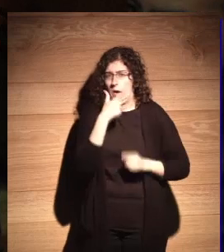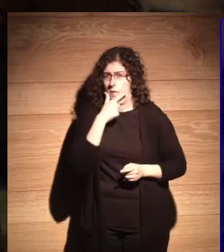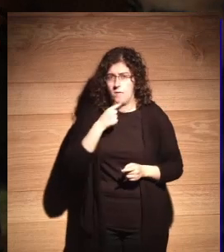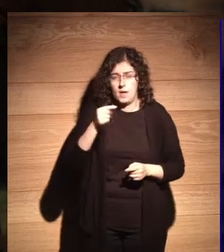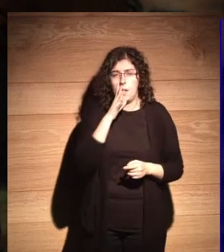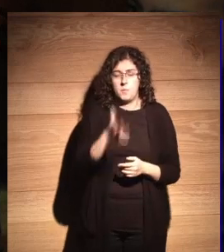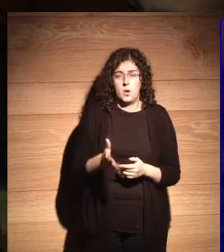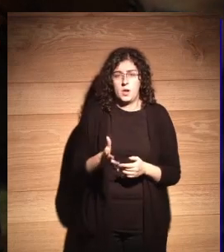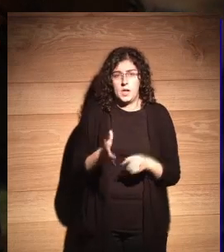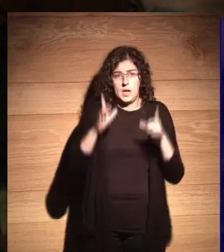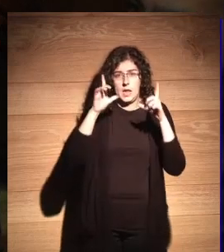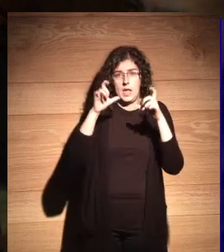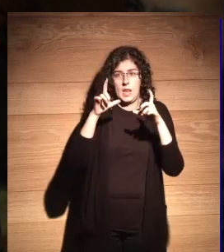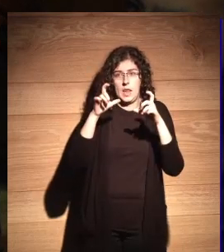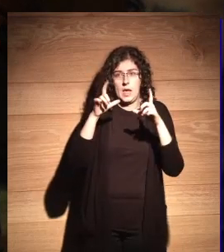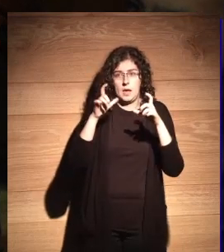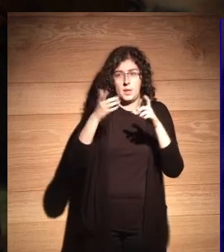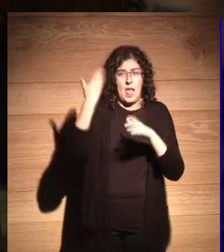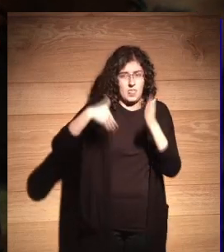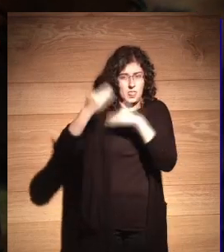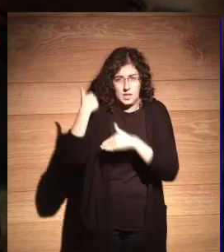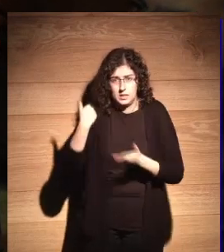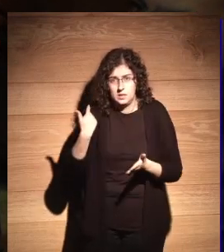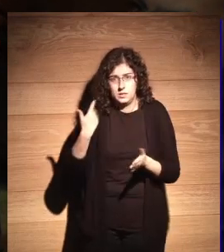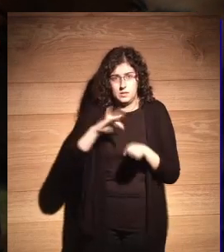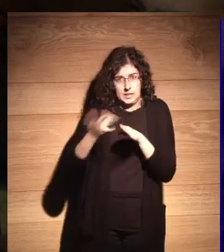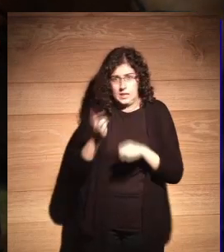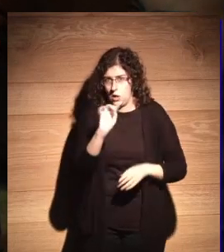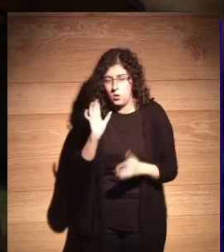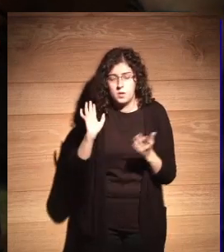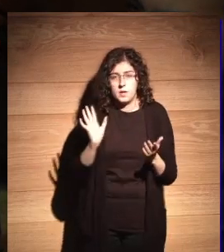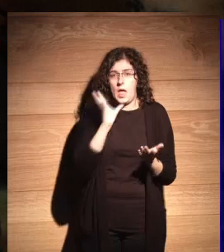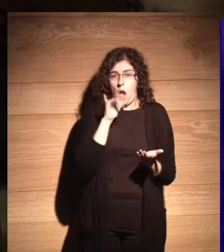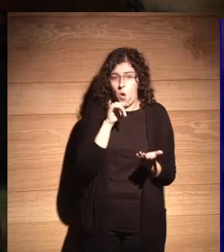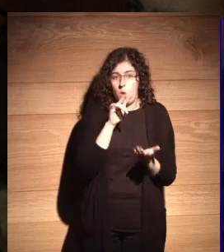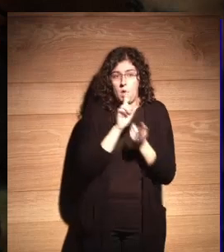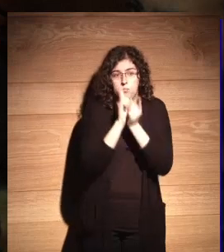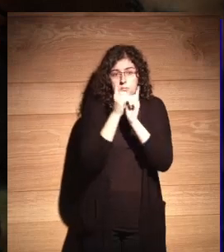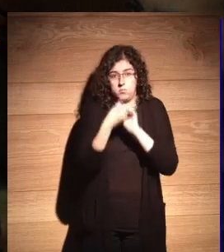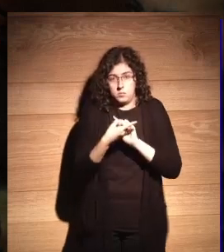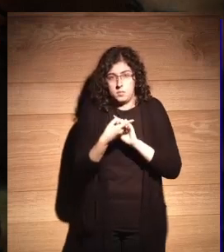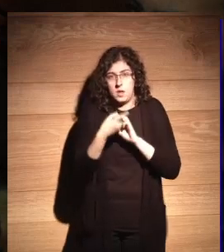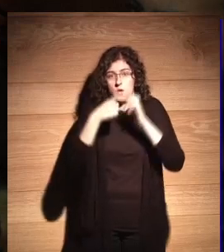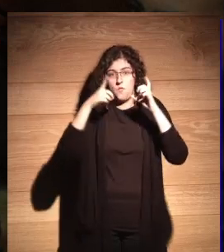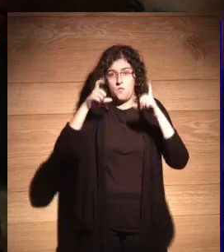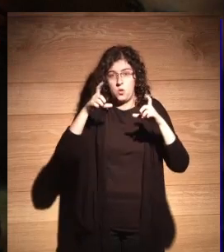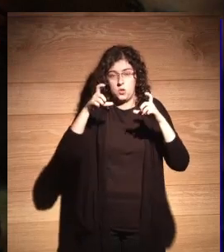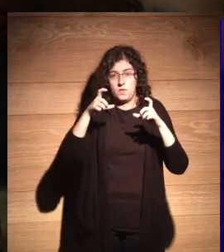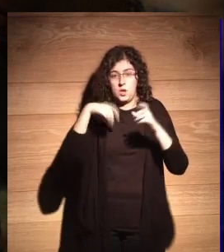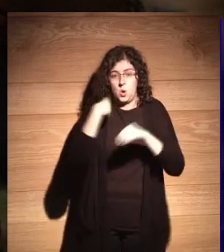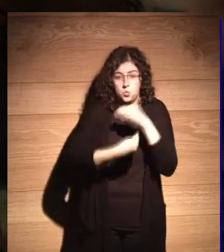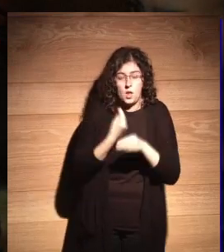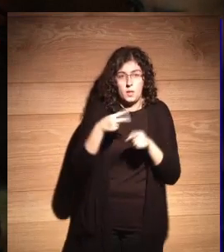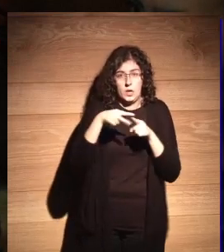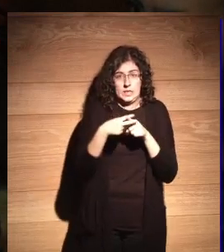very simple technique because we have the analog camera. Now you are